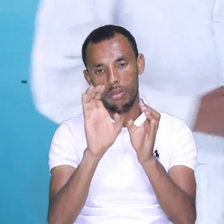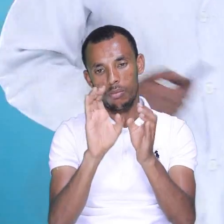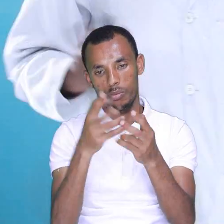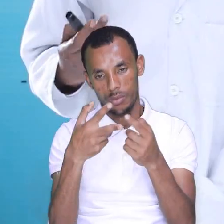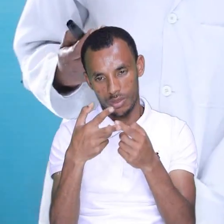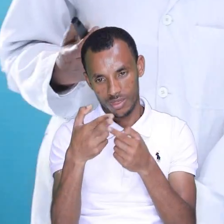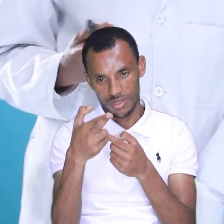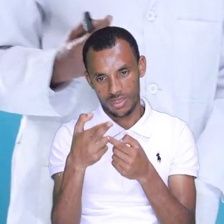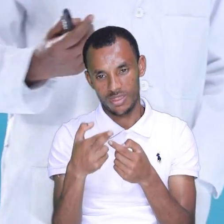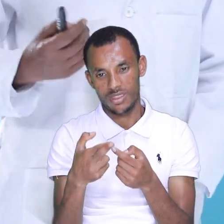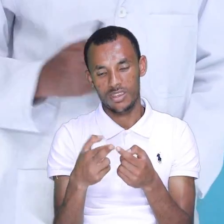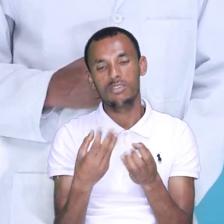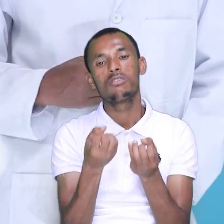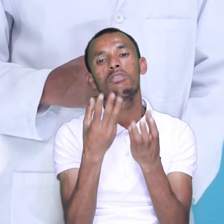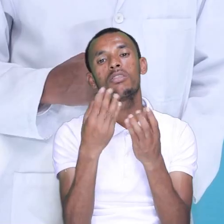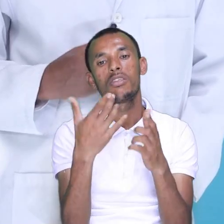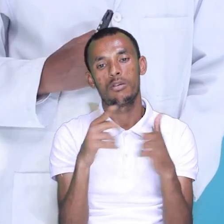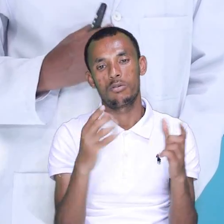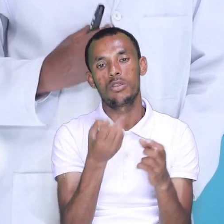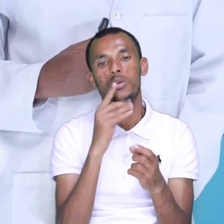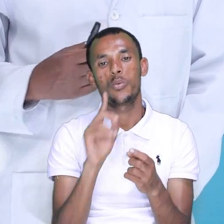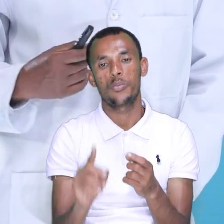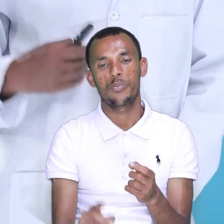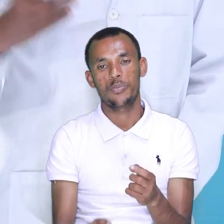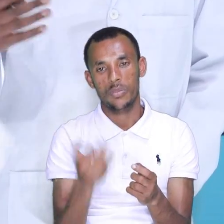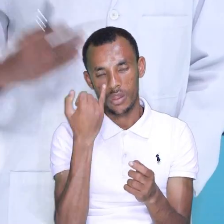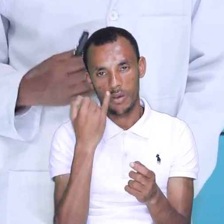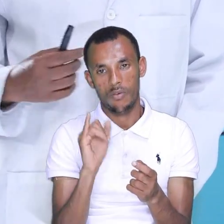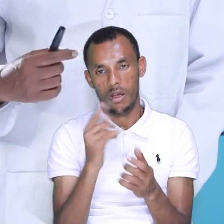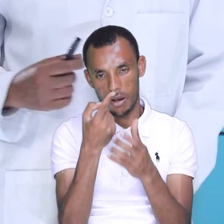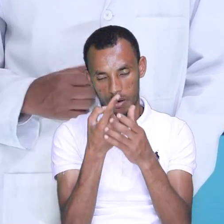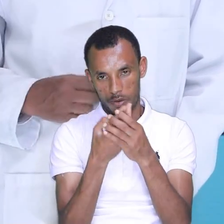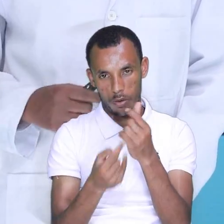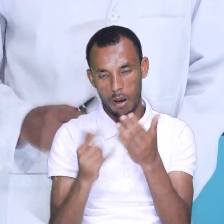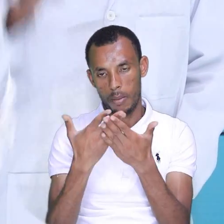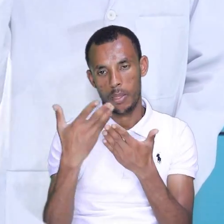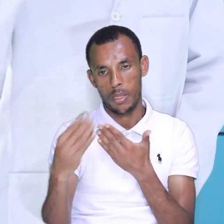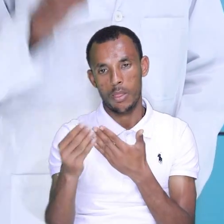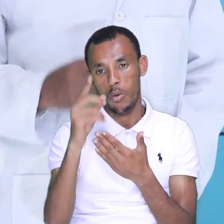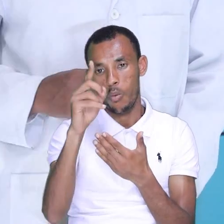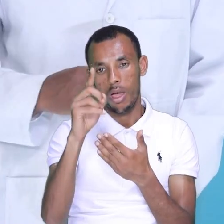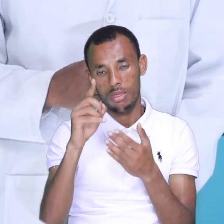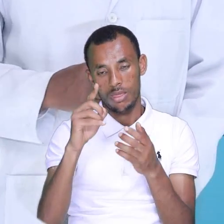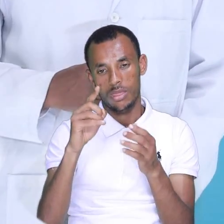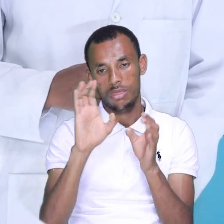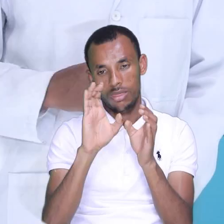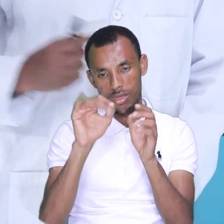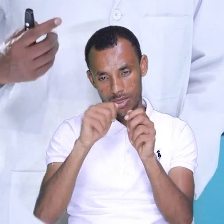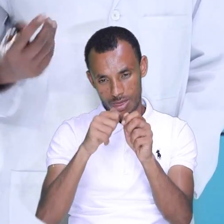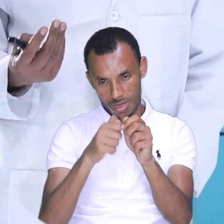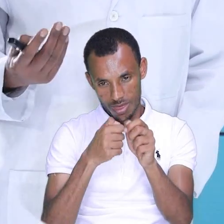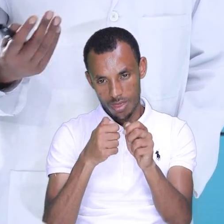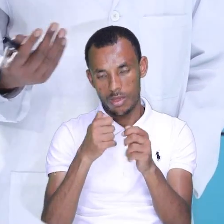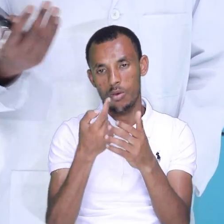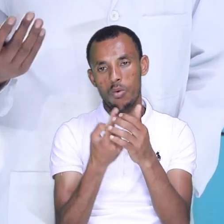of lottery tickets that can be prepared. If an individual buys one ticket only, what